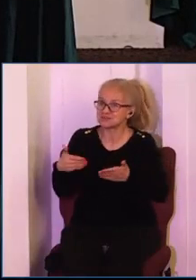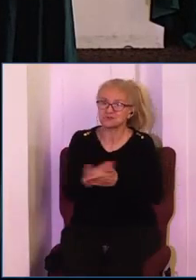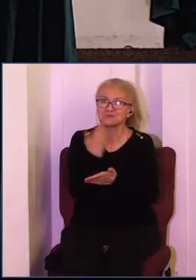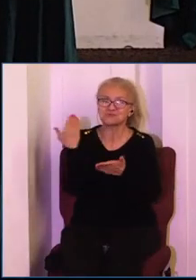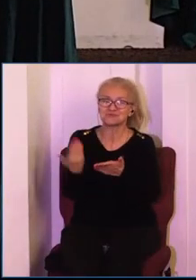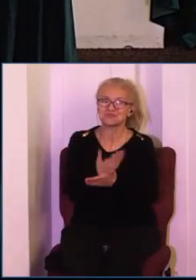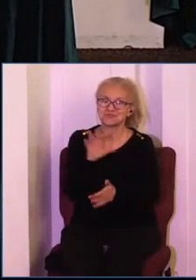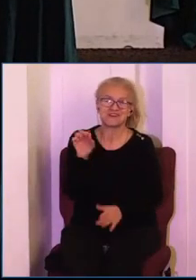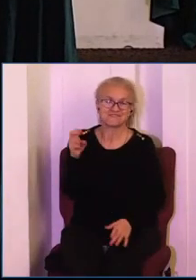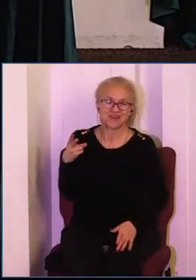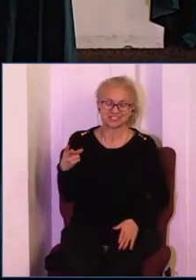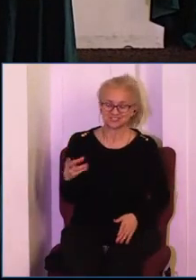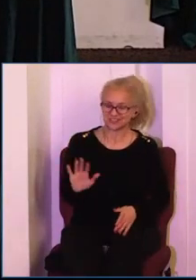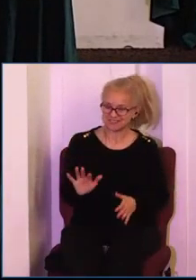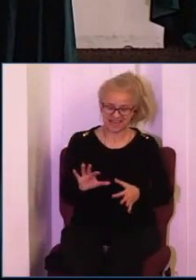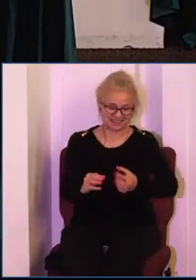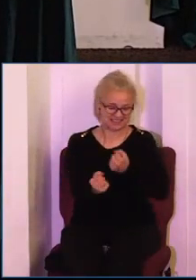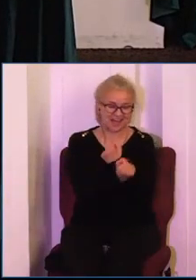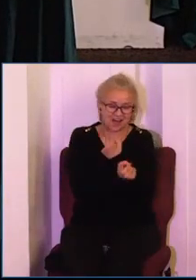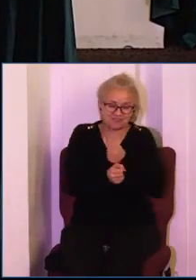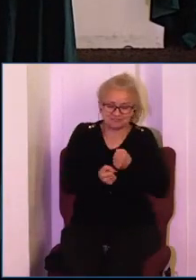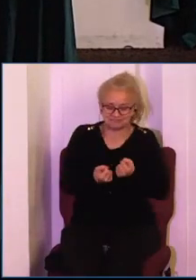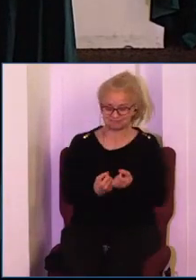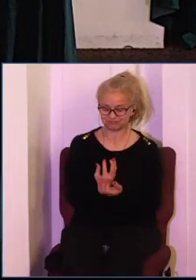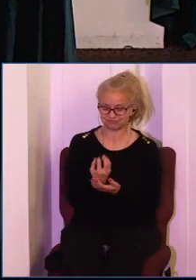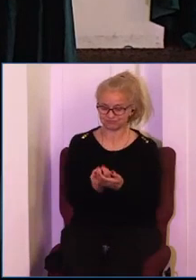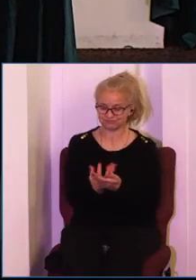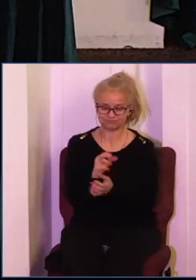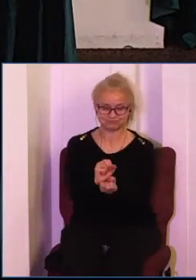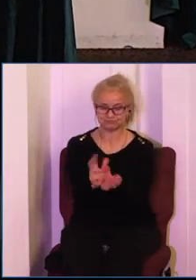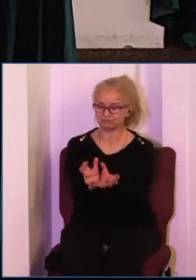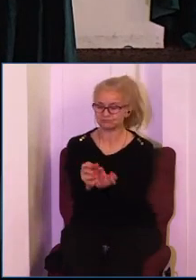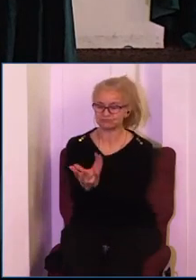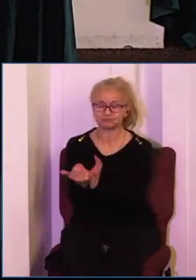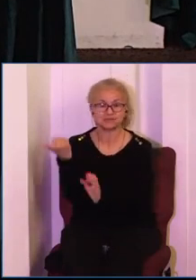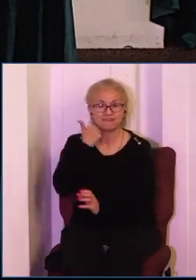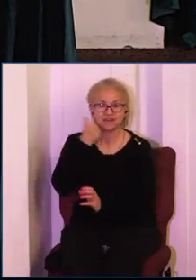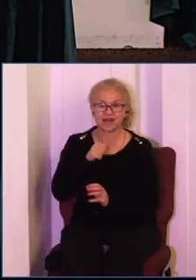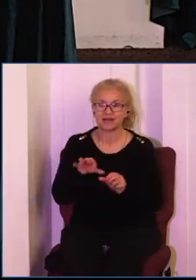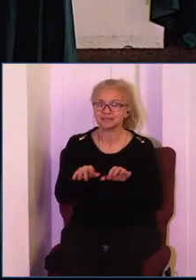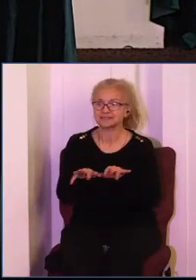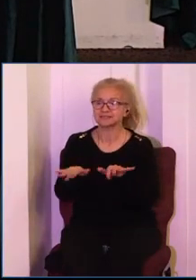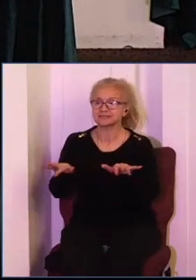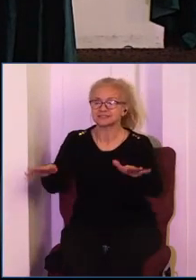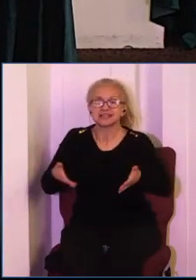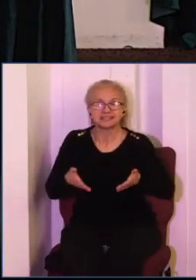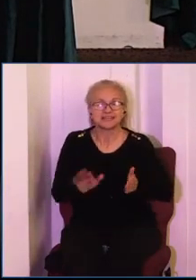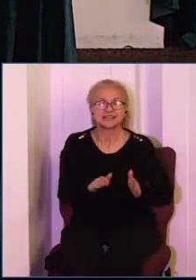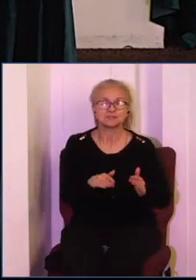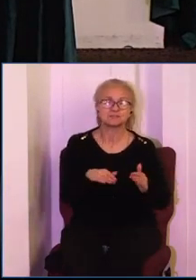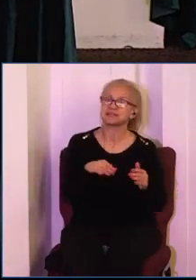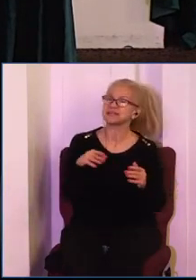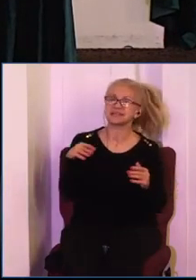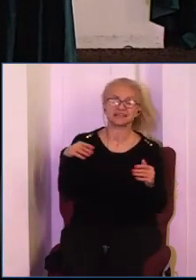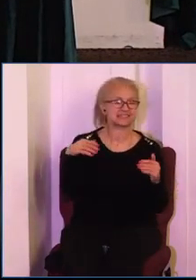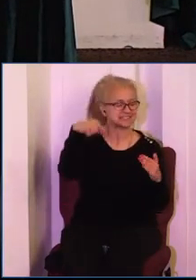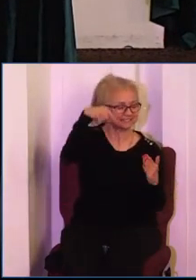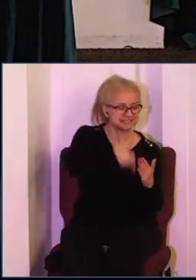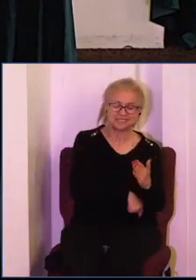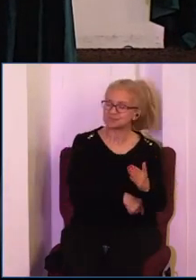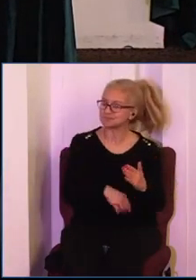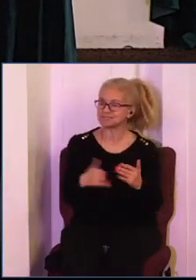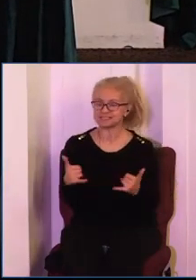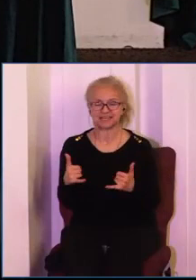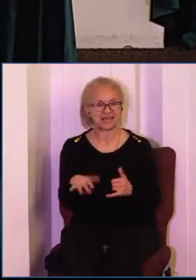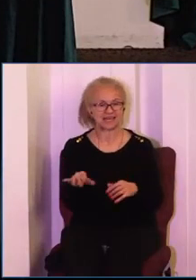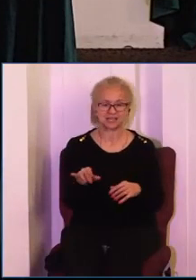the freshness of that love grow every day. Let them be just as giddy today as they were